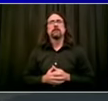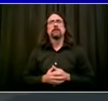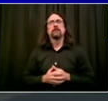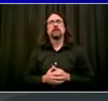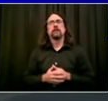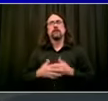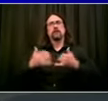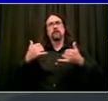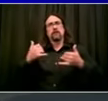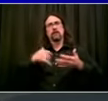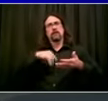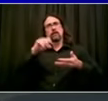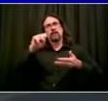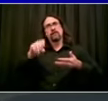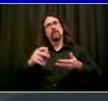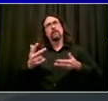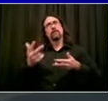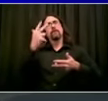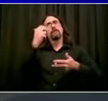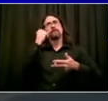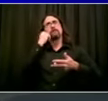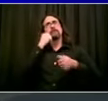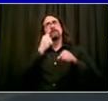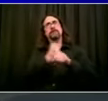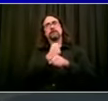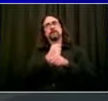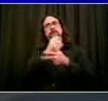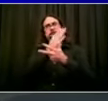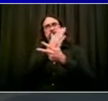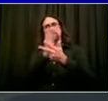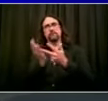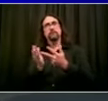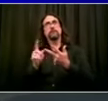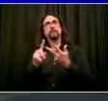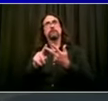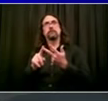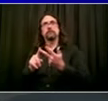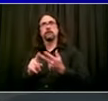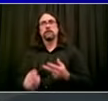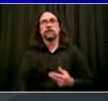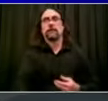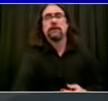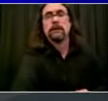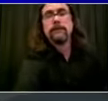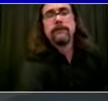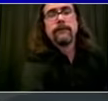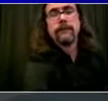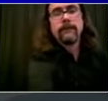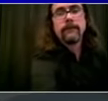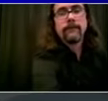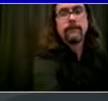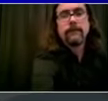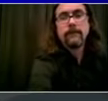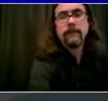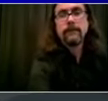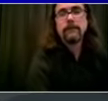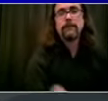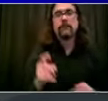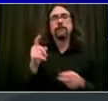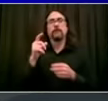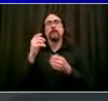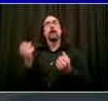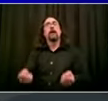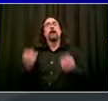daily number of people admitted to New York City hospitals for suspected COVID-19. Threshold is 200 patients. Today's